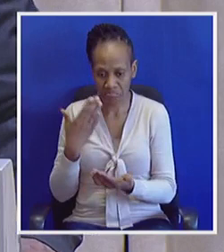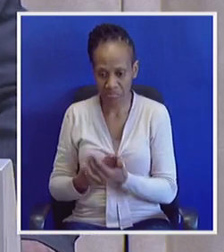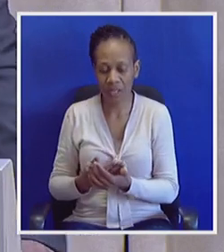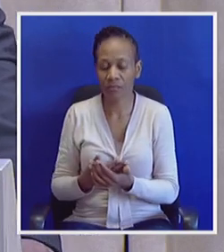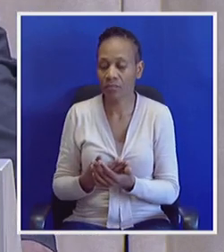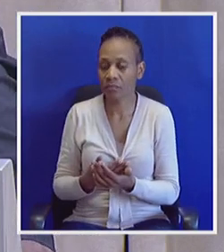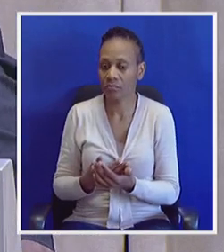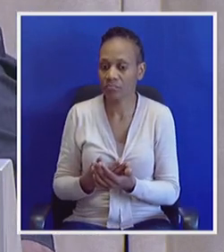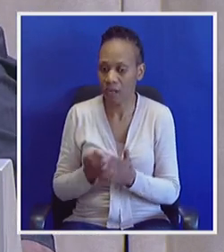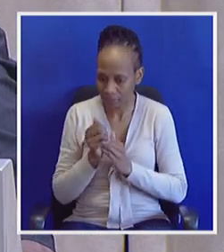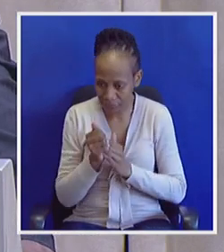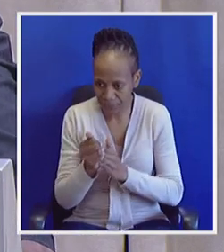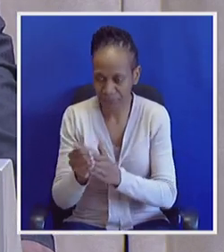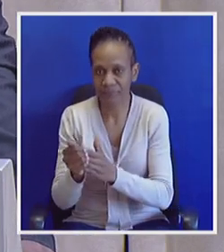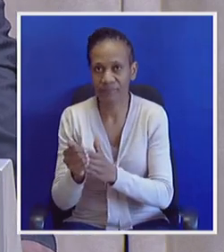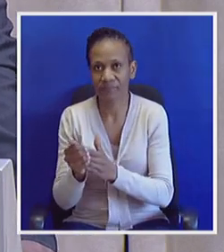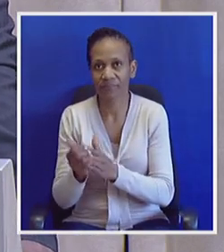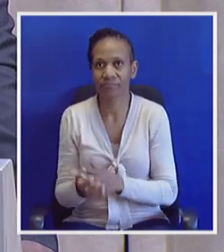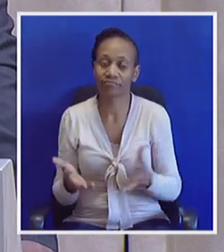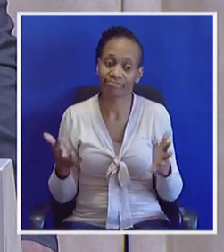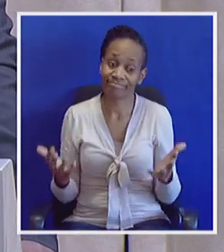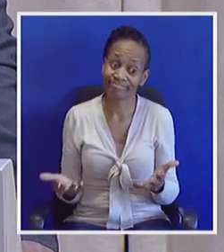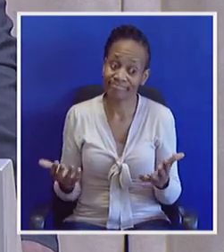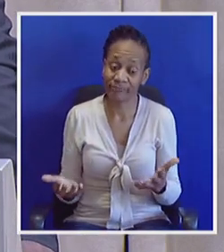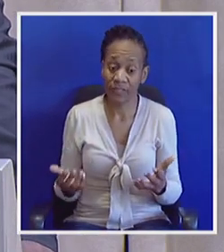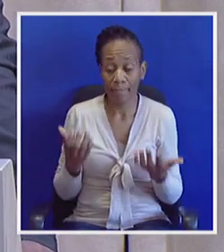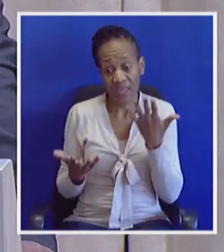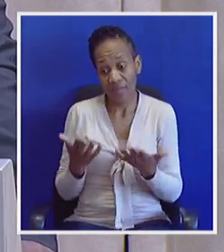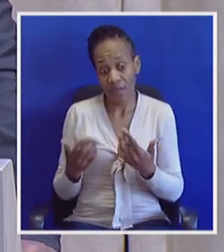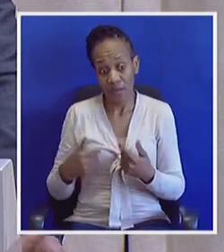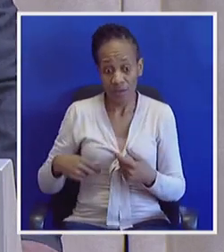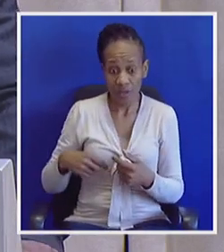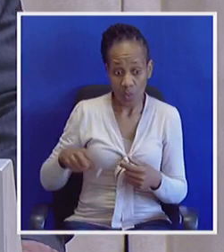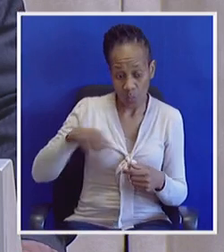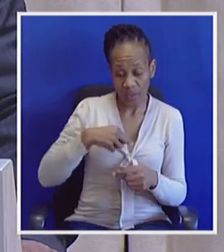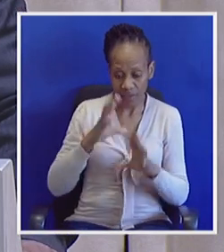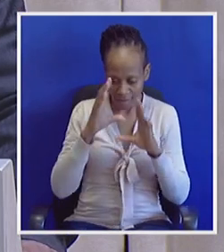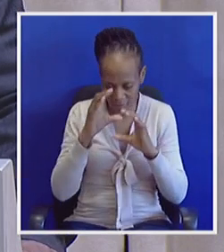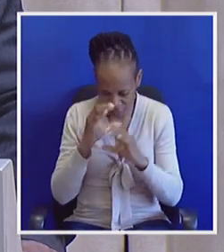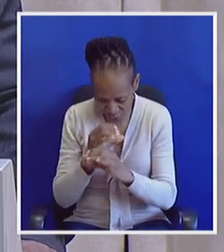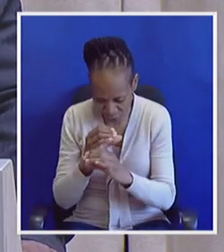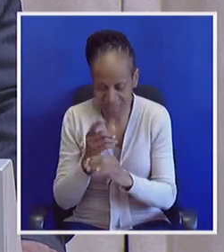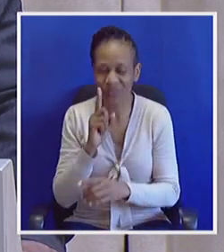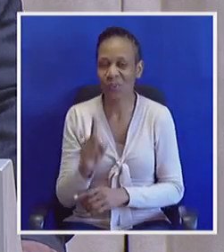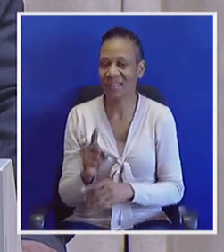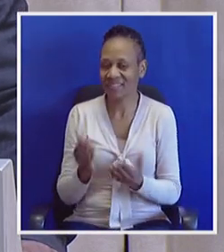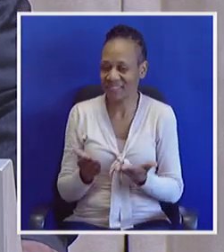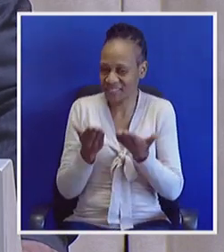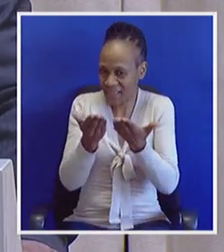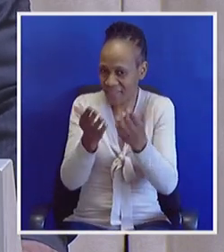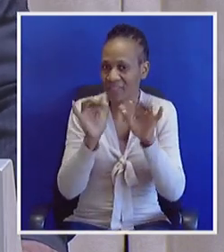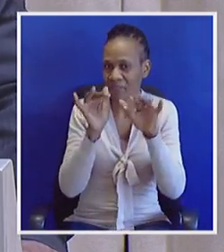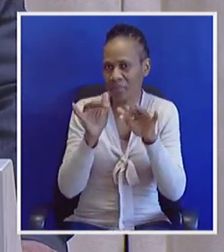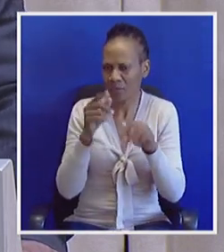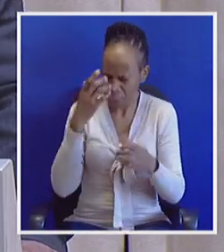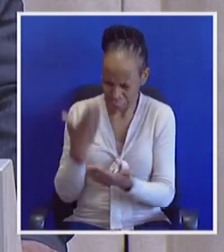to make headway within all that. And if we focus on advancing the interests of our people and making sure that